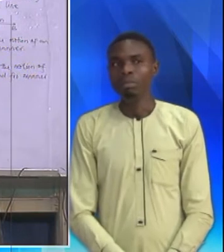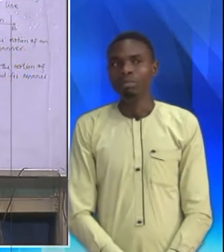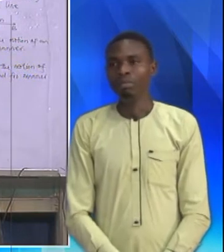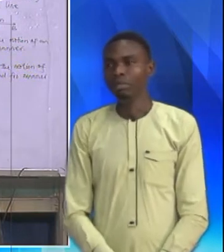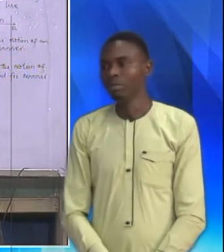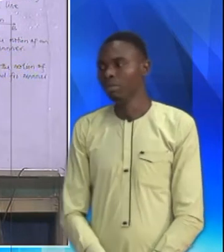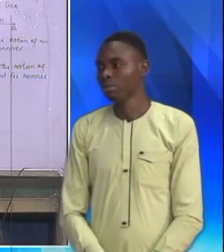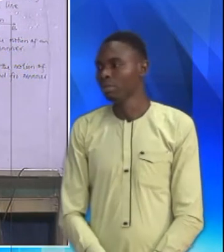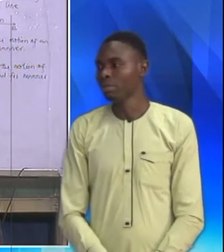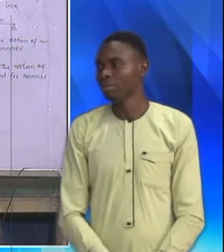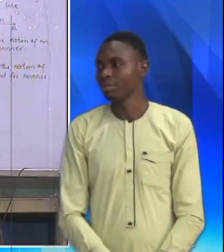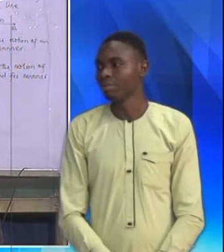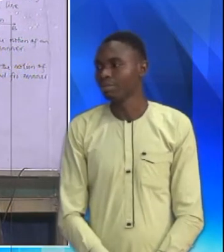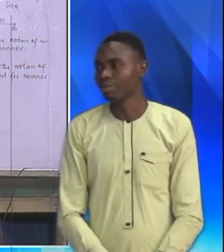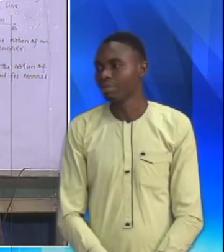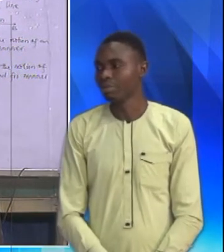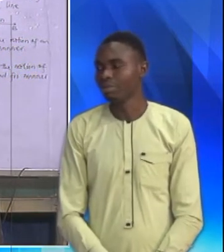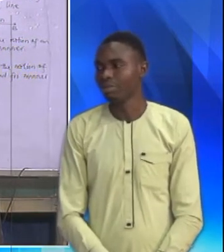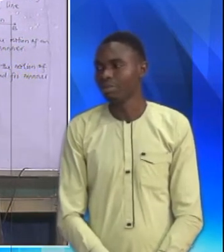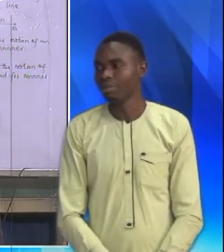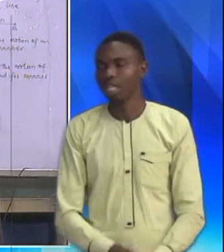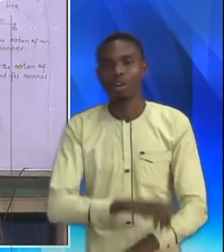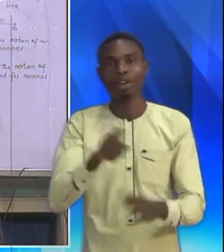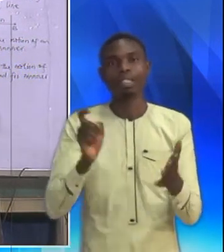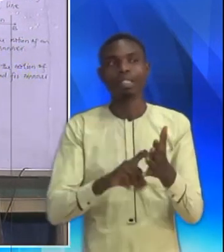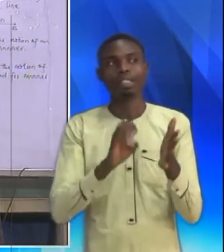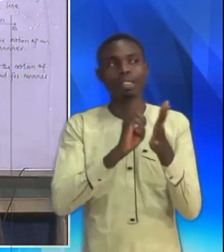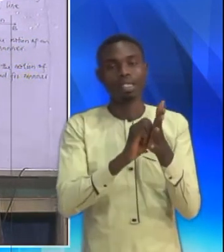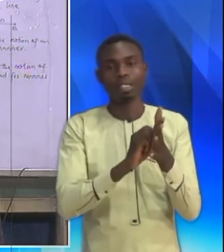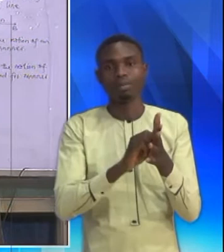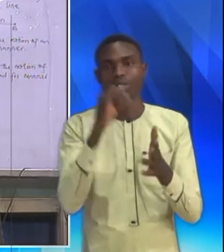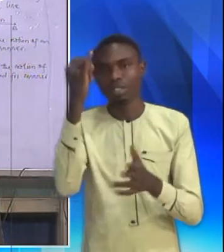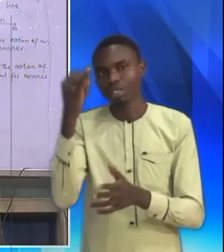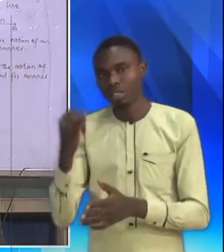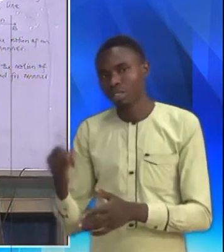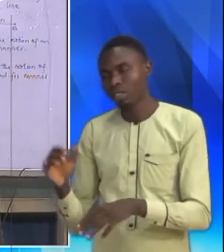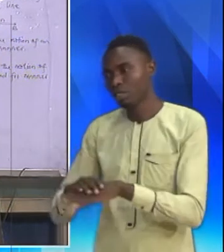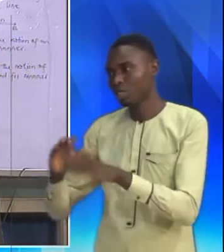So, if this is an object starting from A,